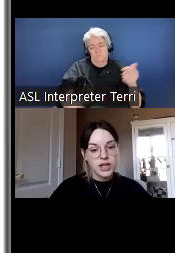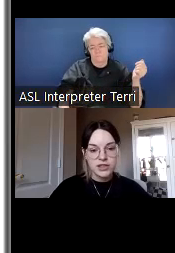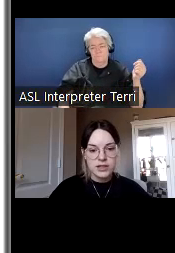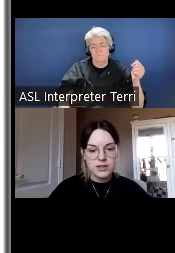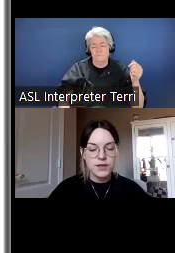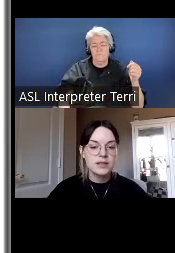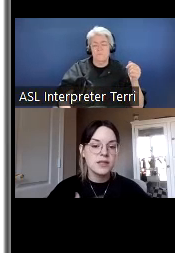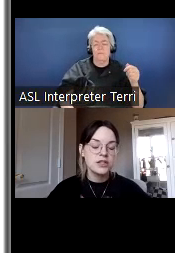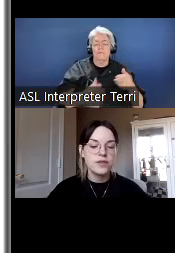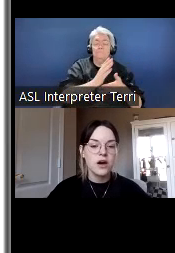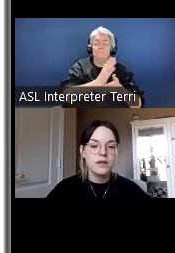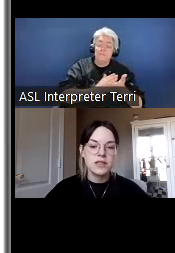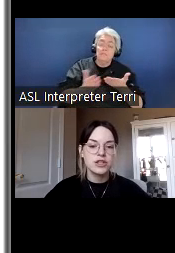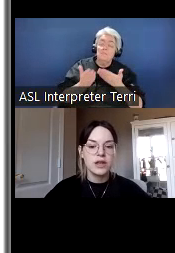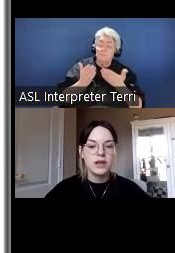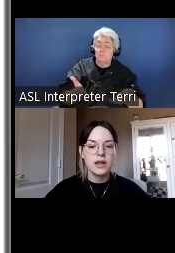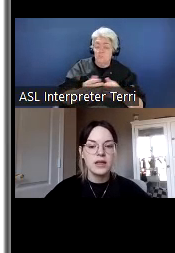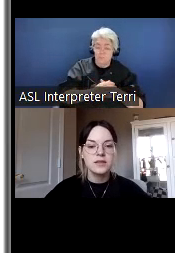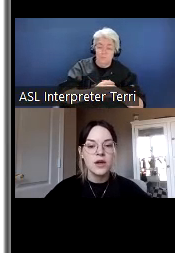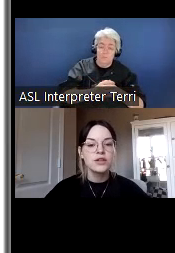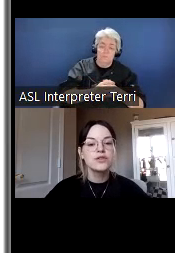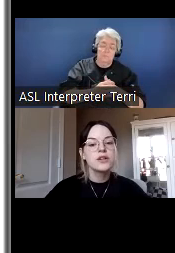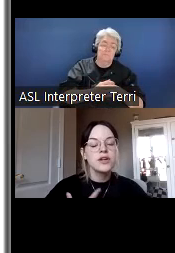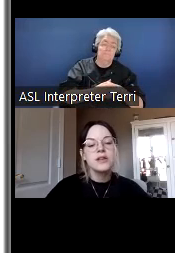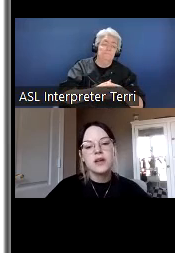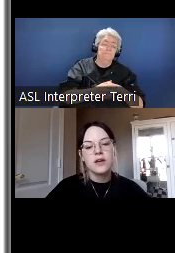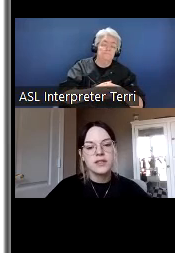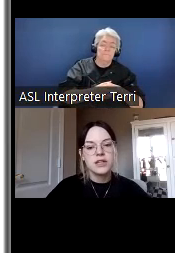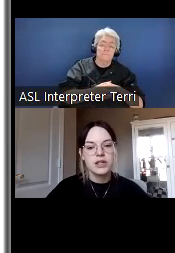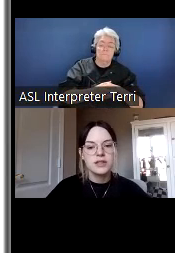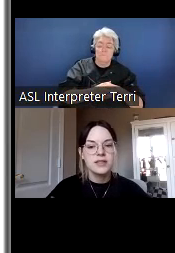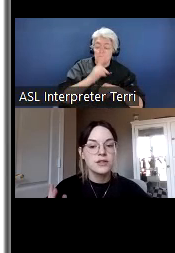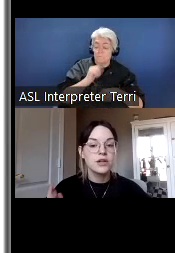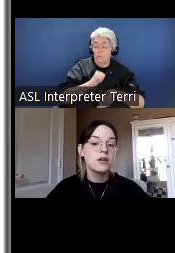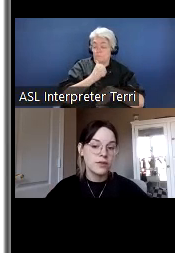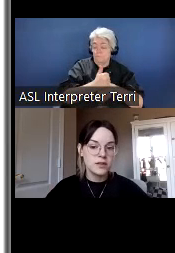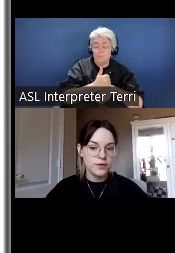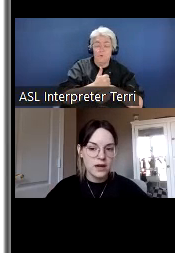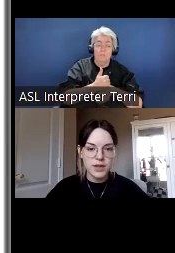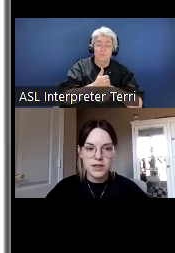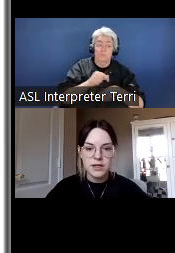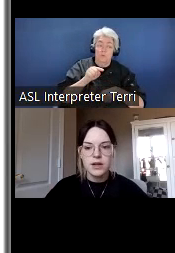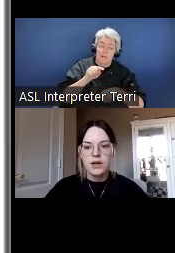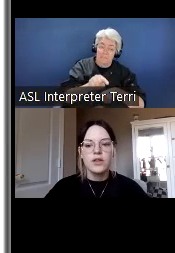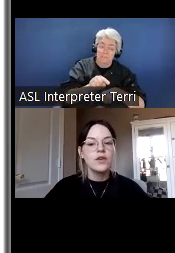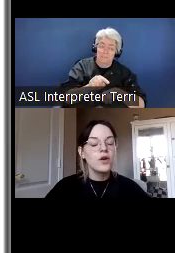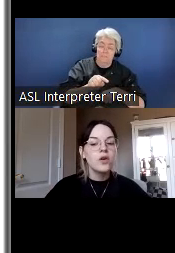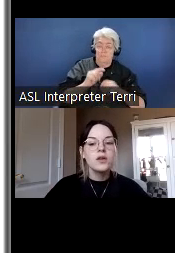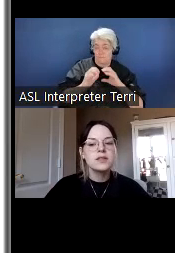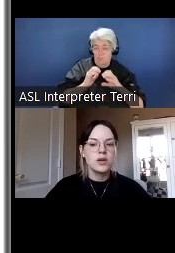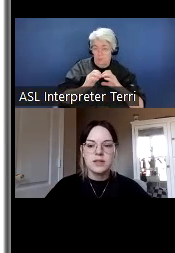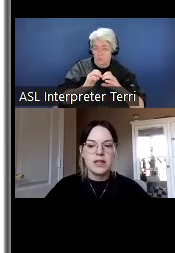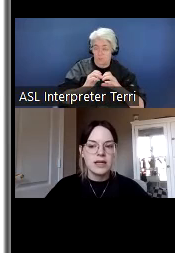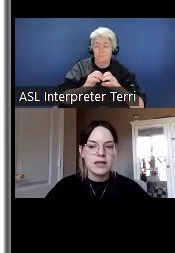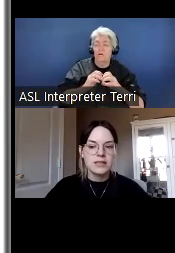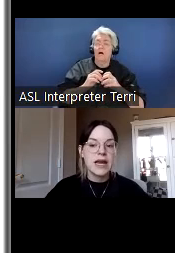Some suggestions for this stage of the conversation is structuring this conversation to center around the survivor. The